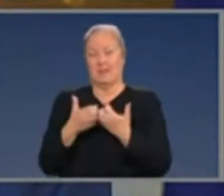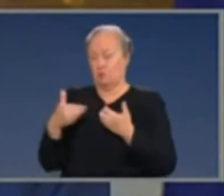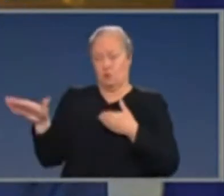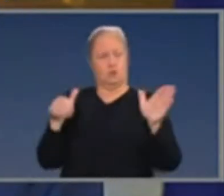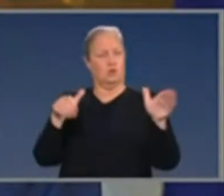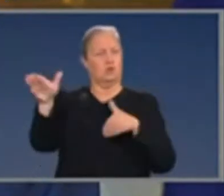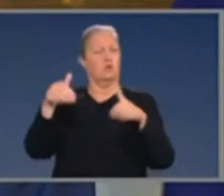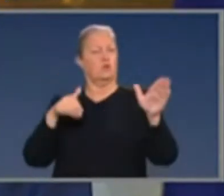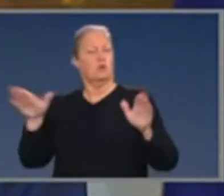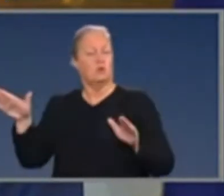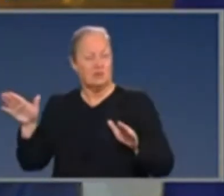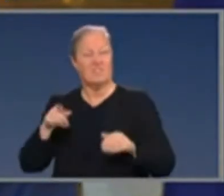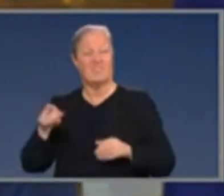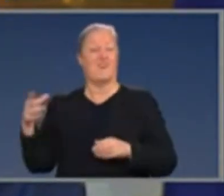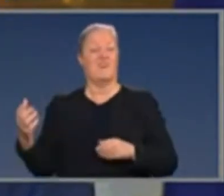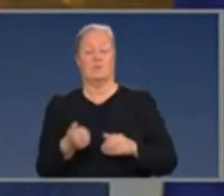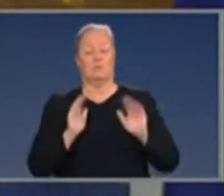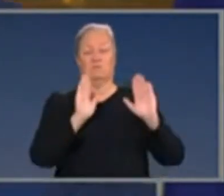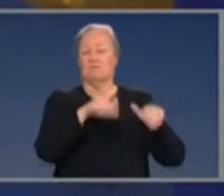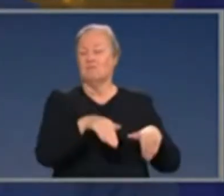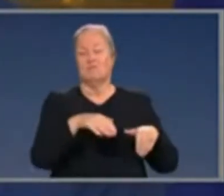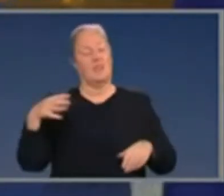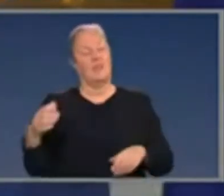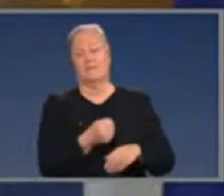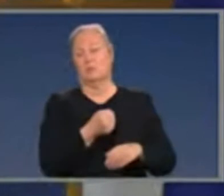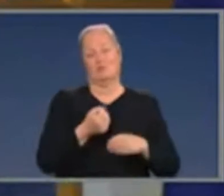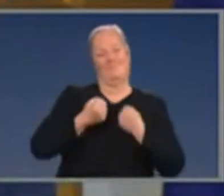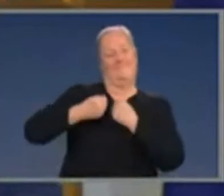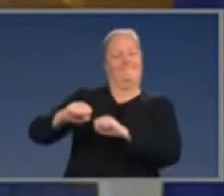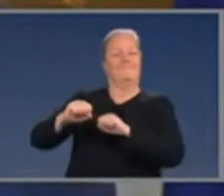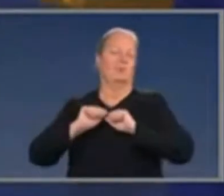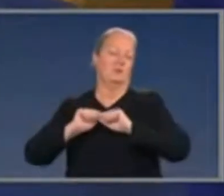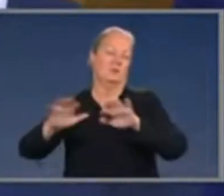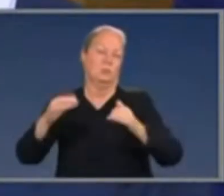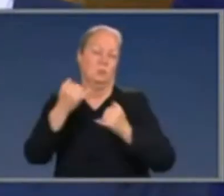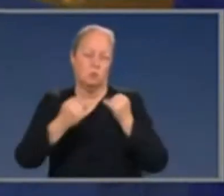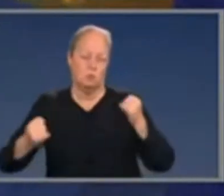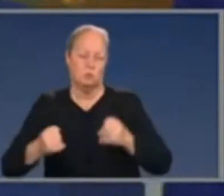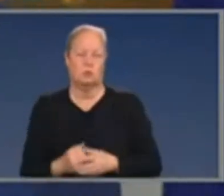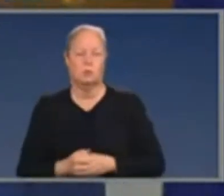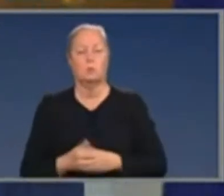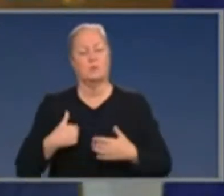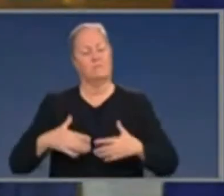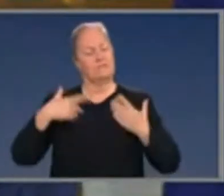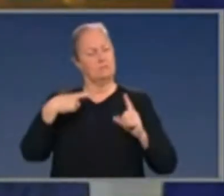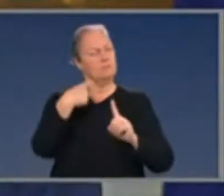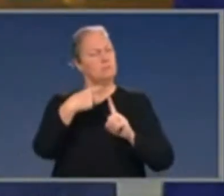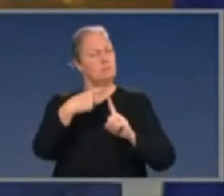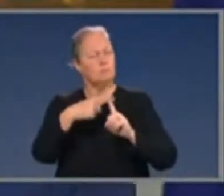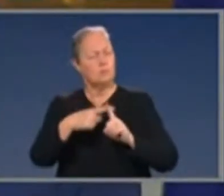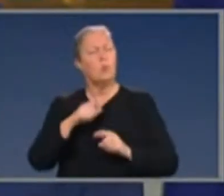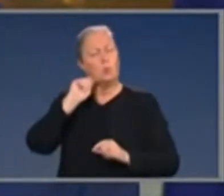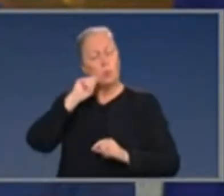who unfortunately had to quarantine. We're very confident that we'll have that facility stable like